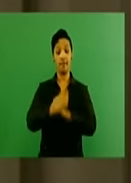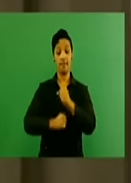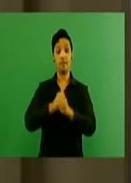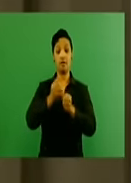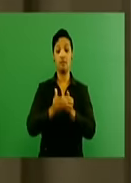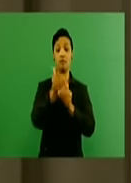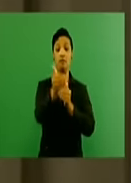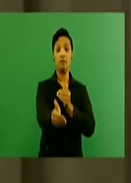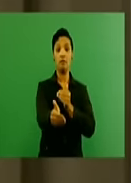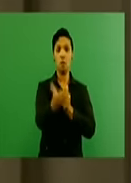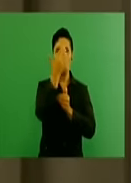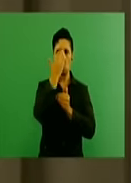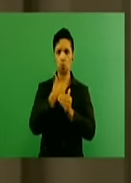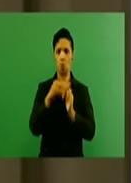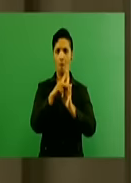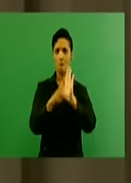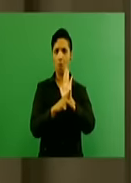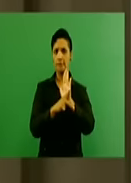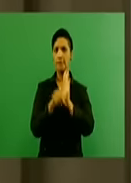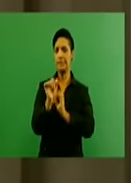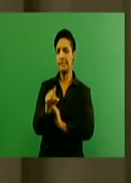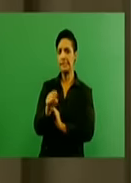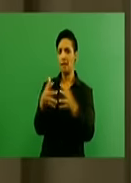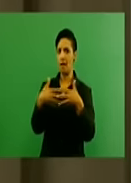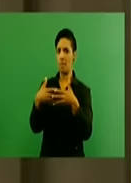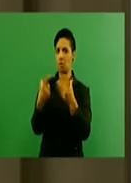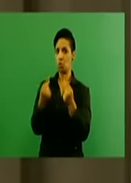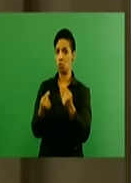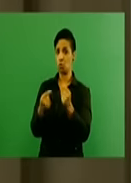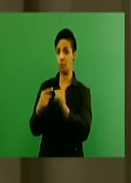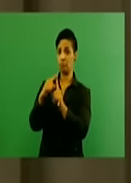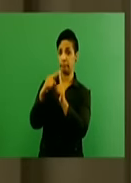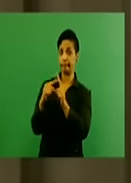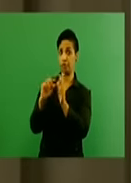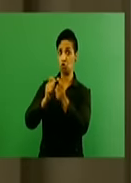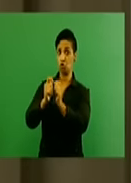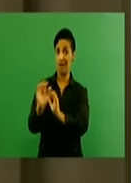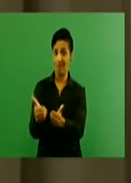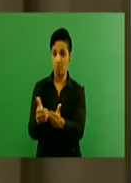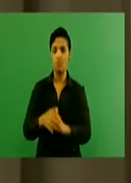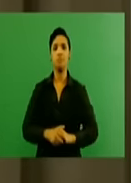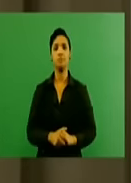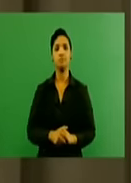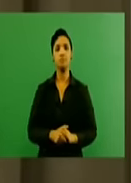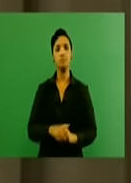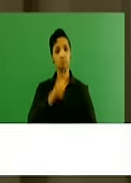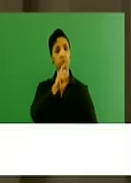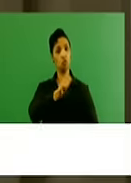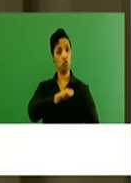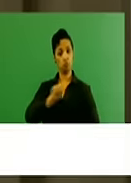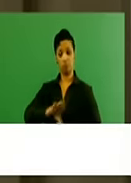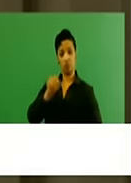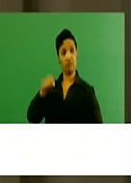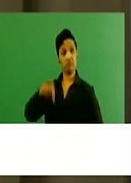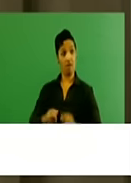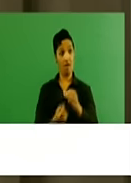policy tightening by the US Fed recede. While there has been spillovers to the South African